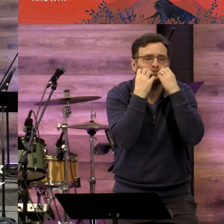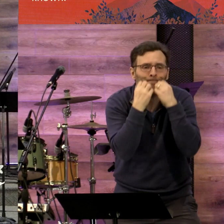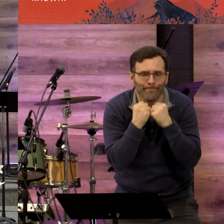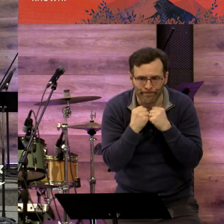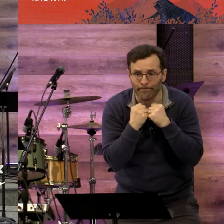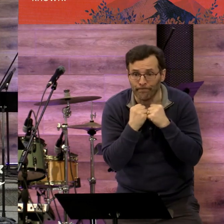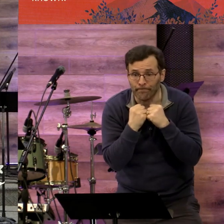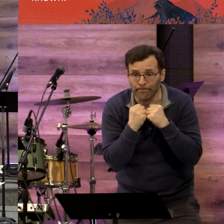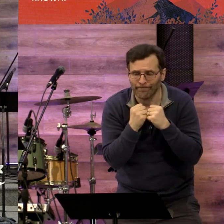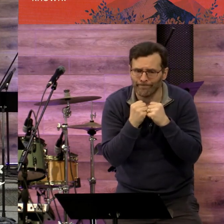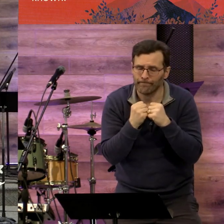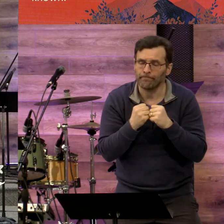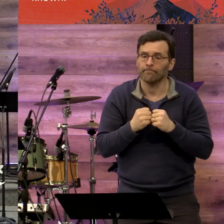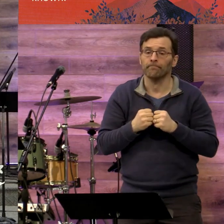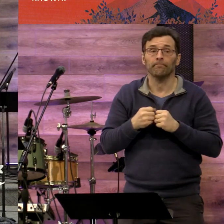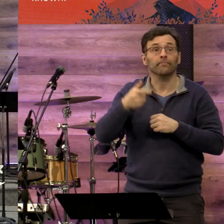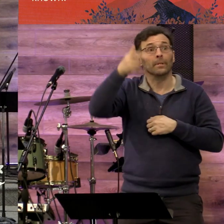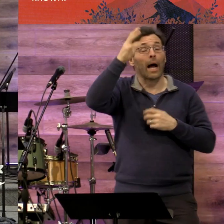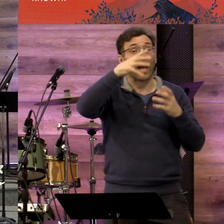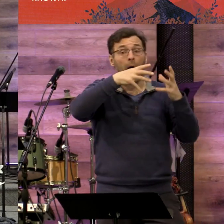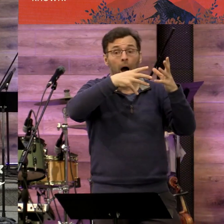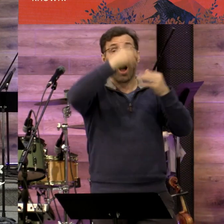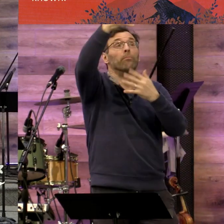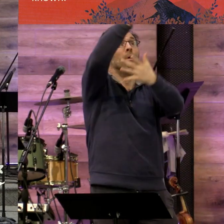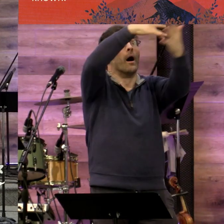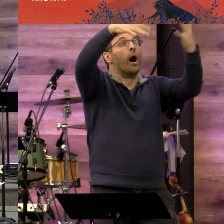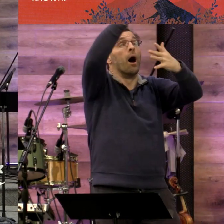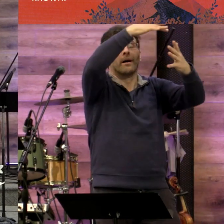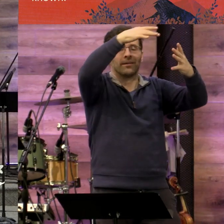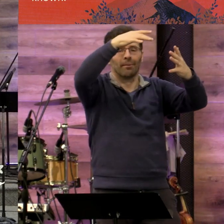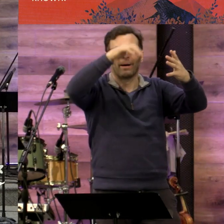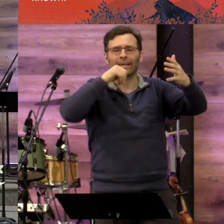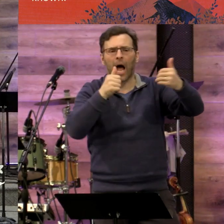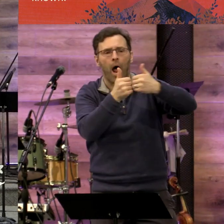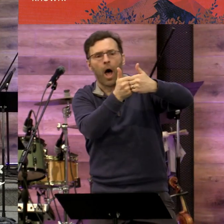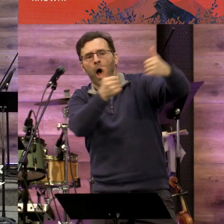While being transcendent, he is not distant or aloof. He